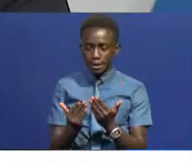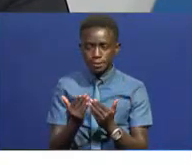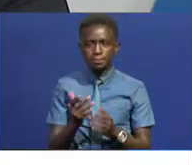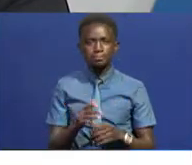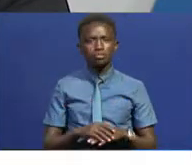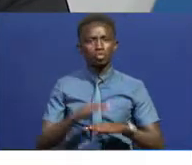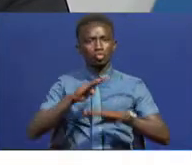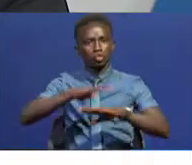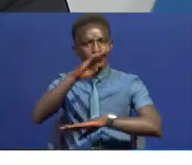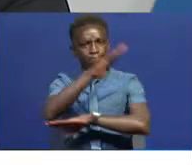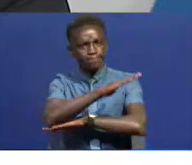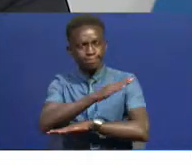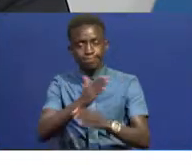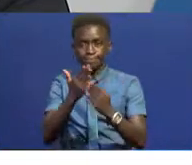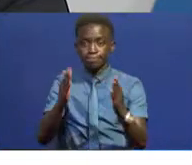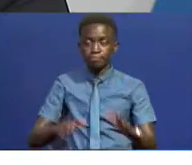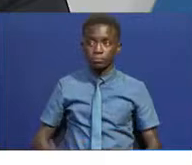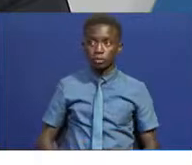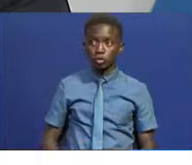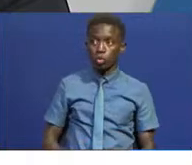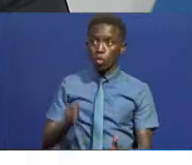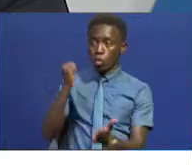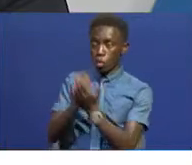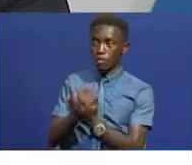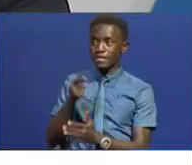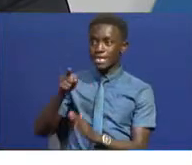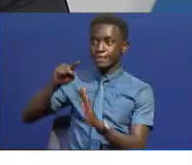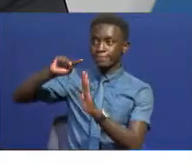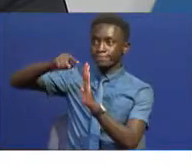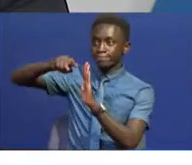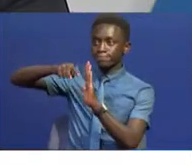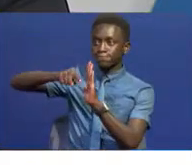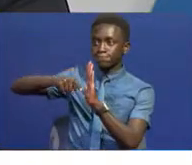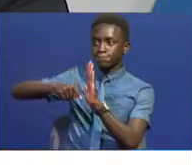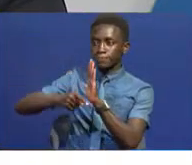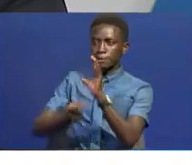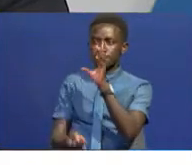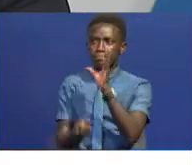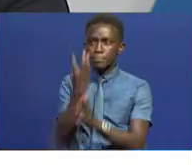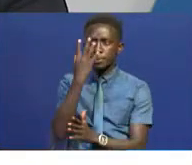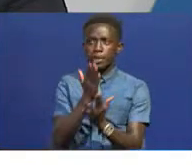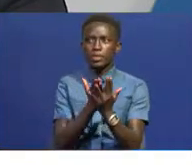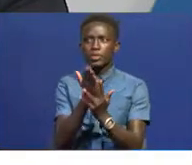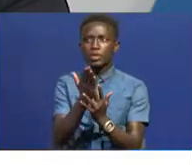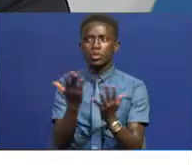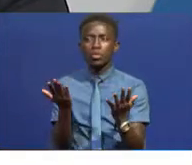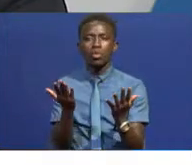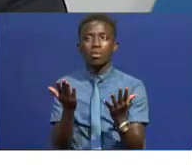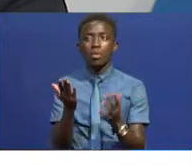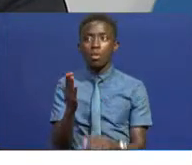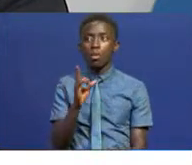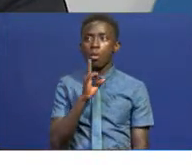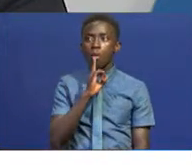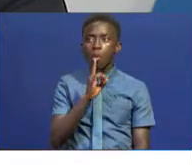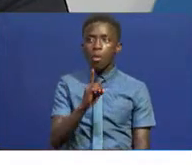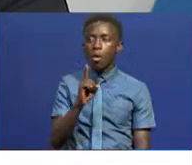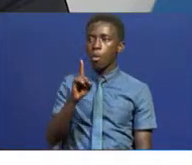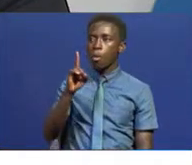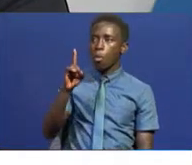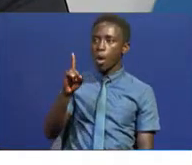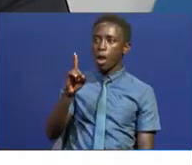The State Department for Mining was established through executive order 1 of